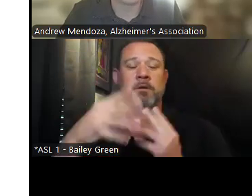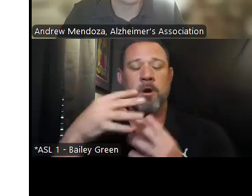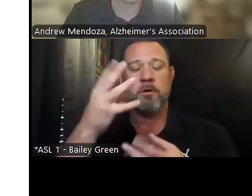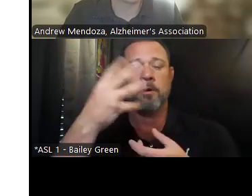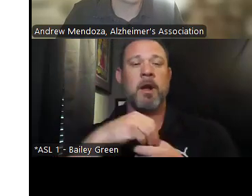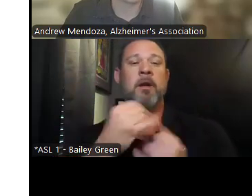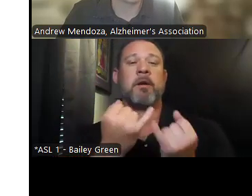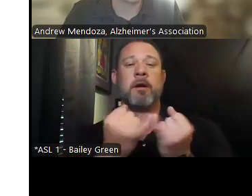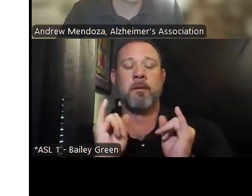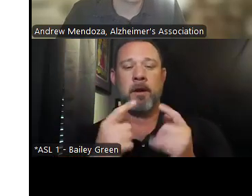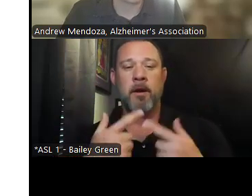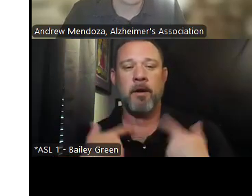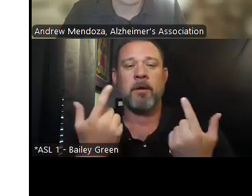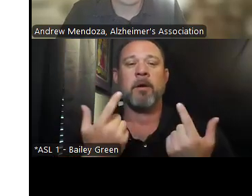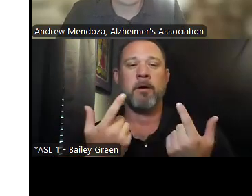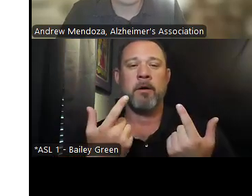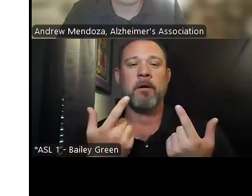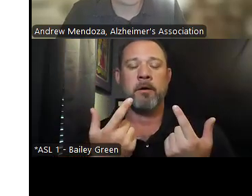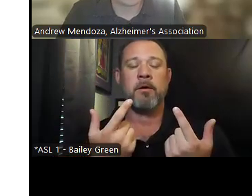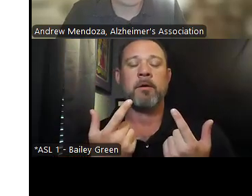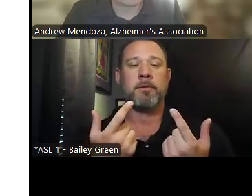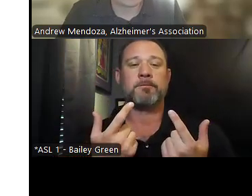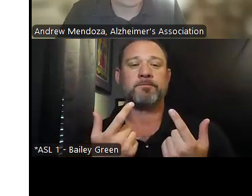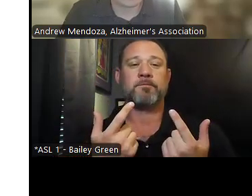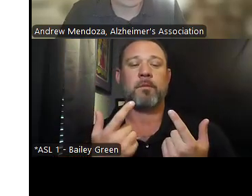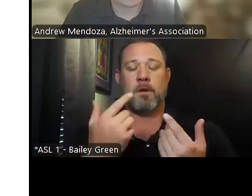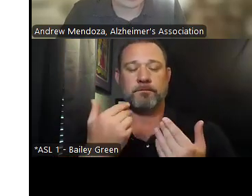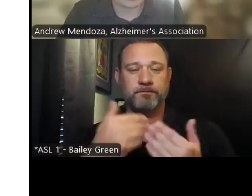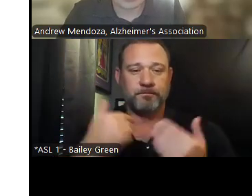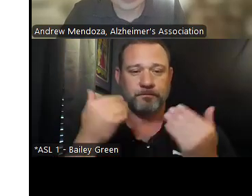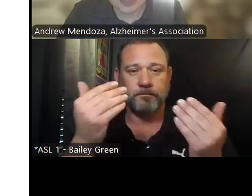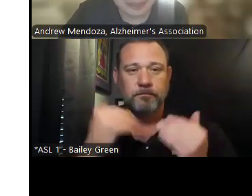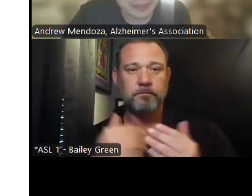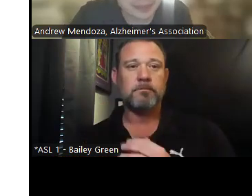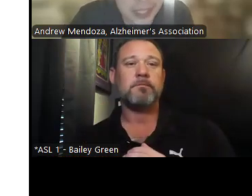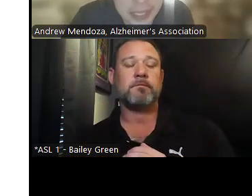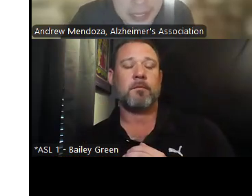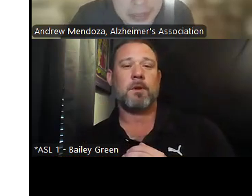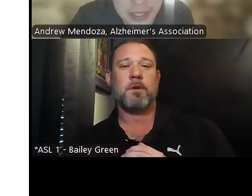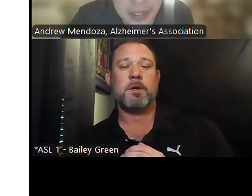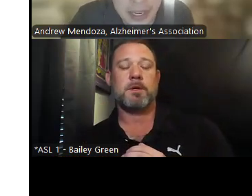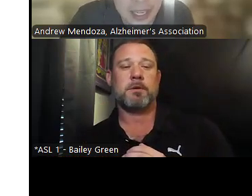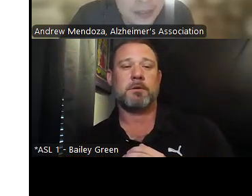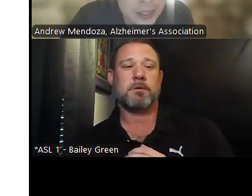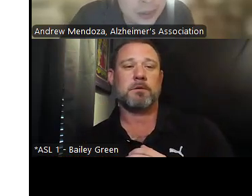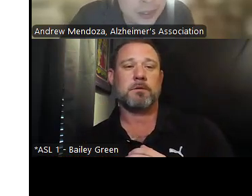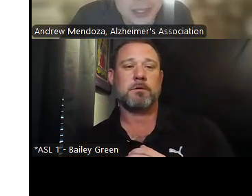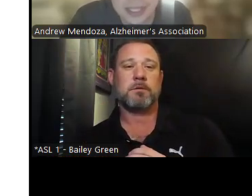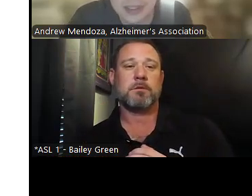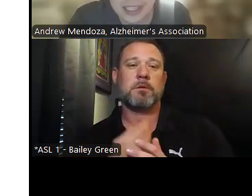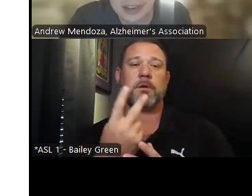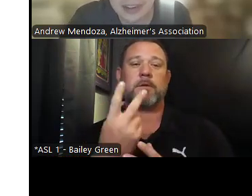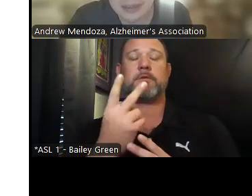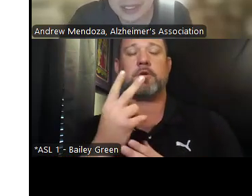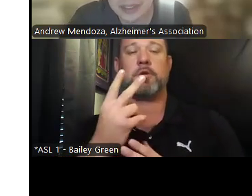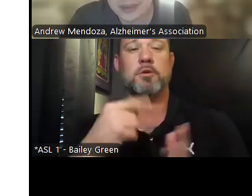and independent living. So we can move to the next slide on this one. So then I have 2 bills